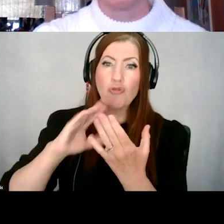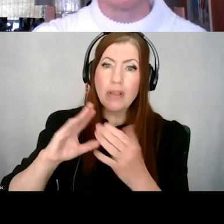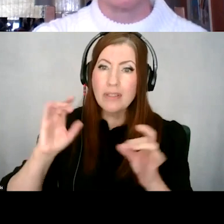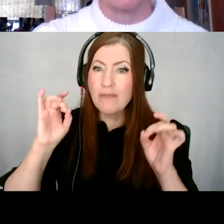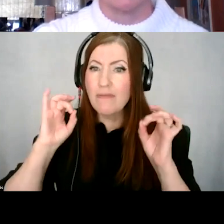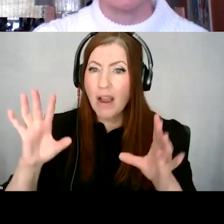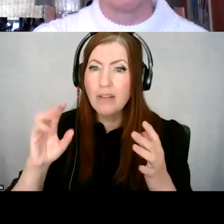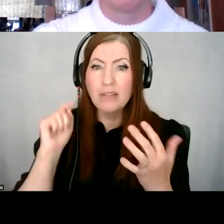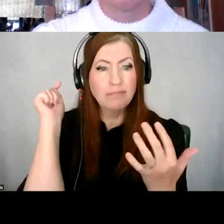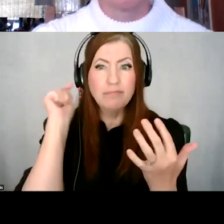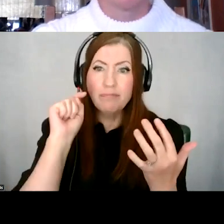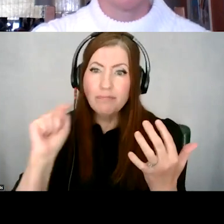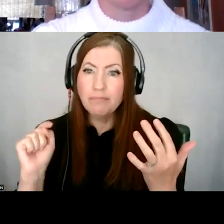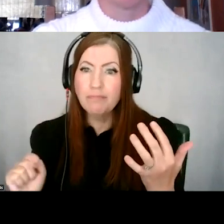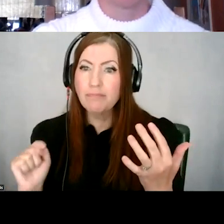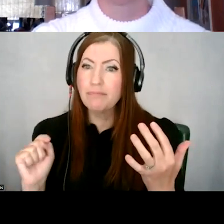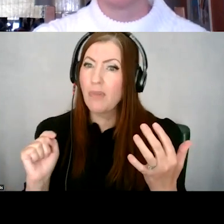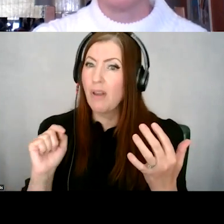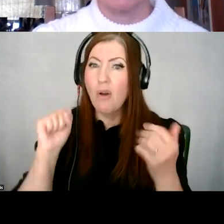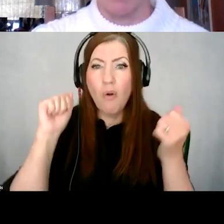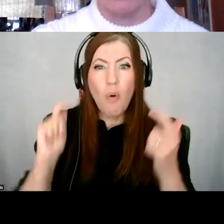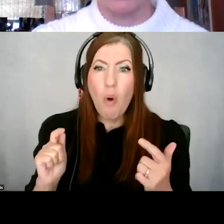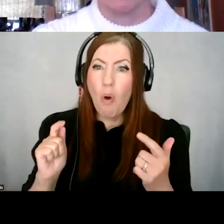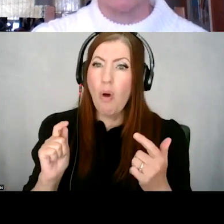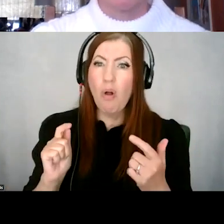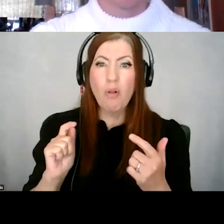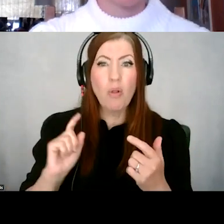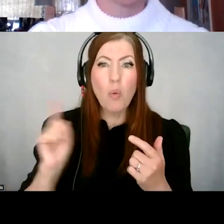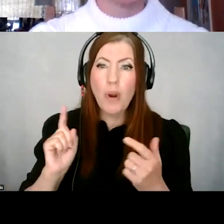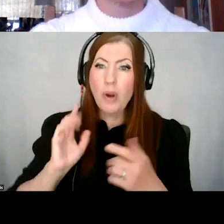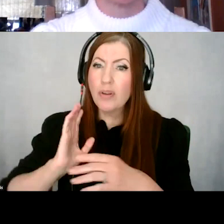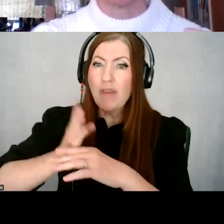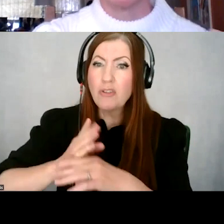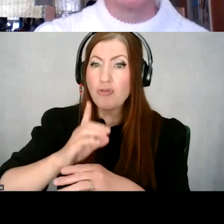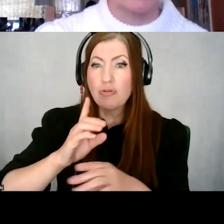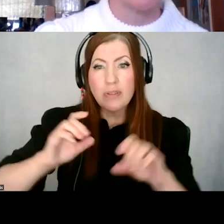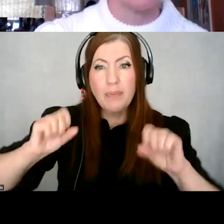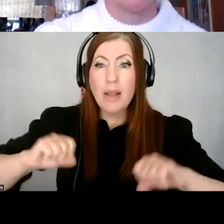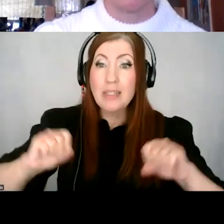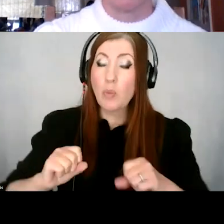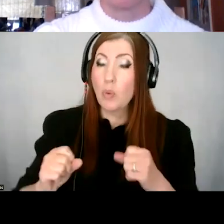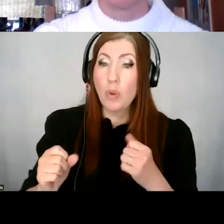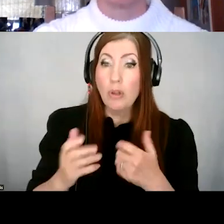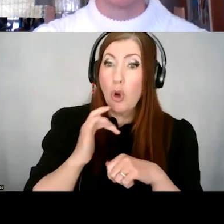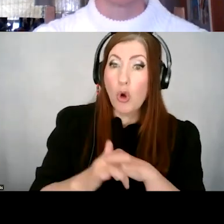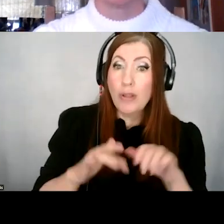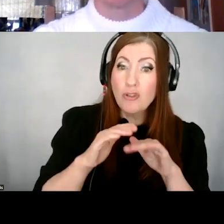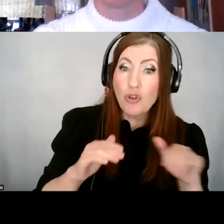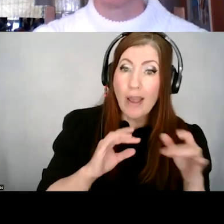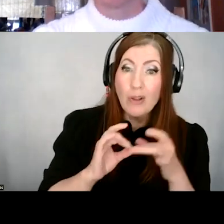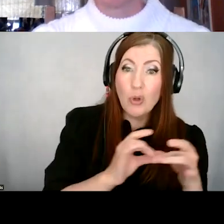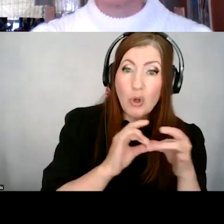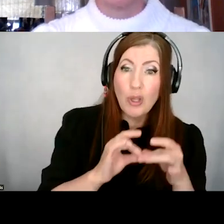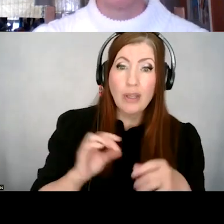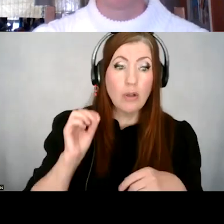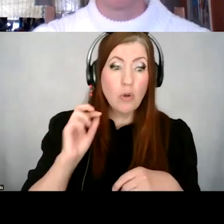of the places that intervention is possible, whether it's early childhood, whether it's understanding